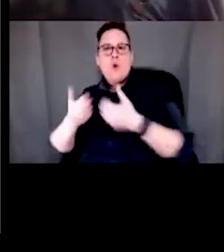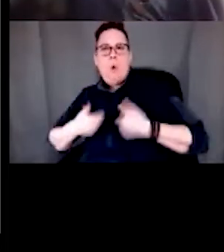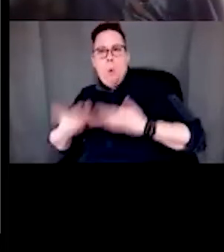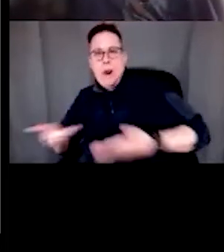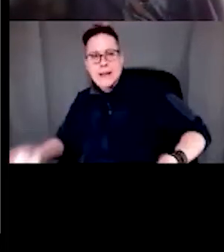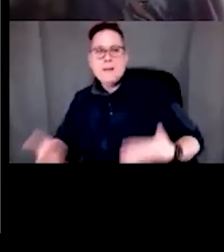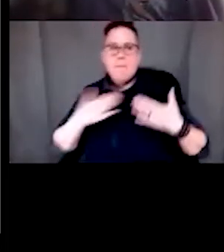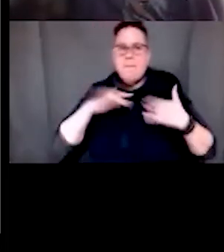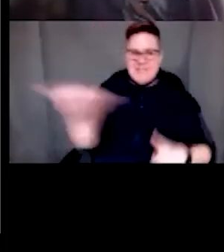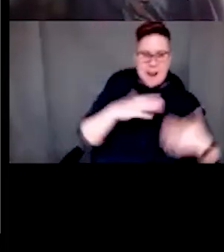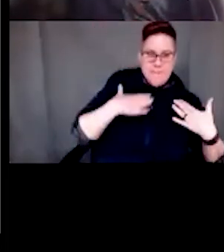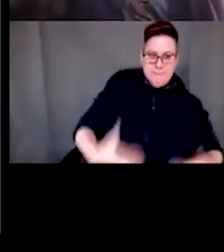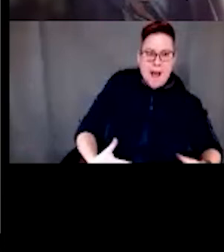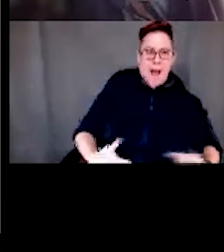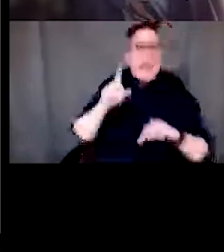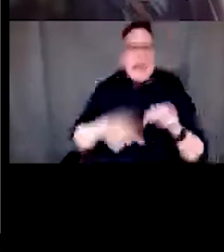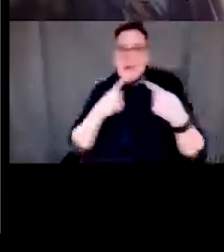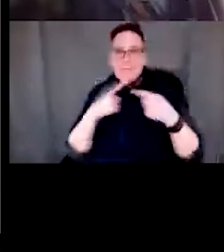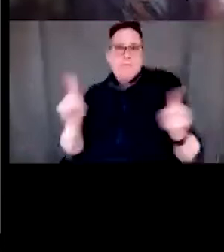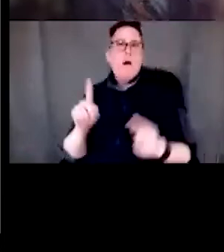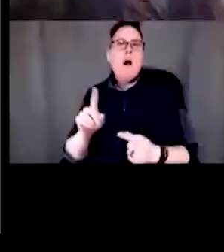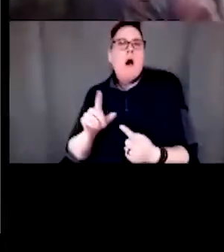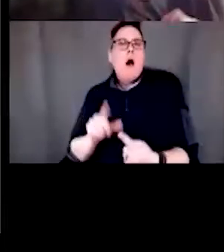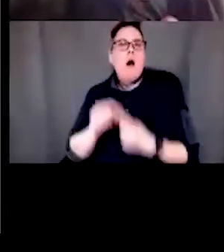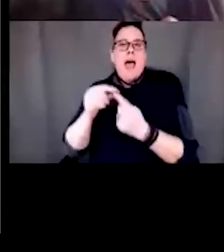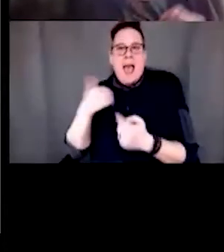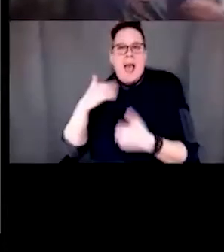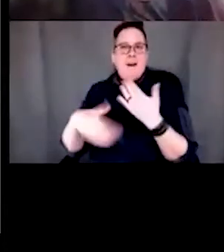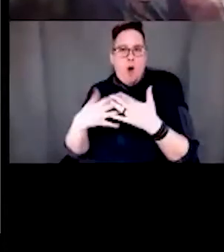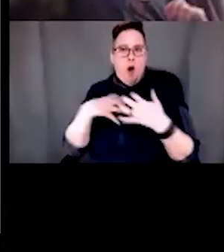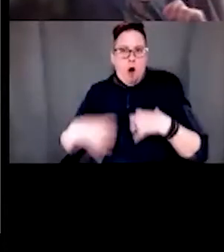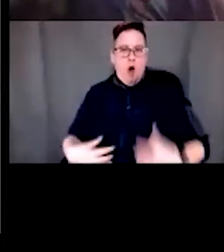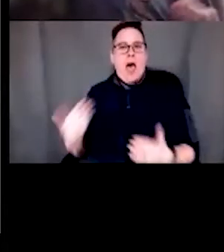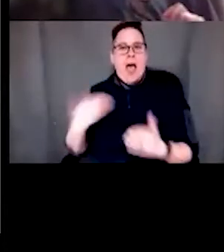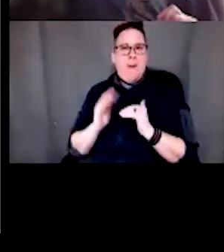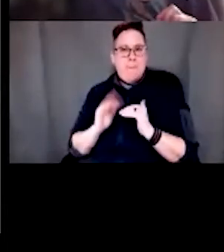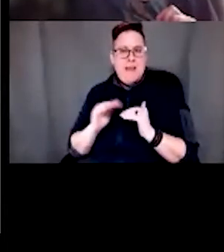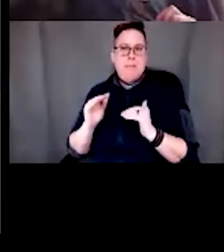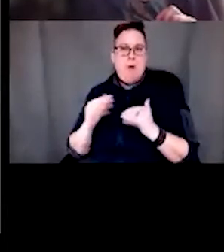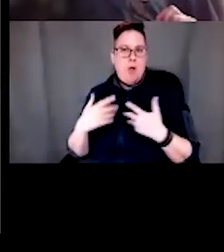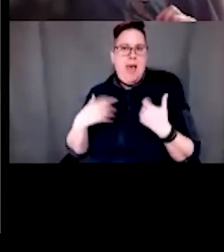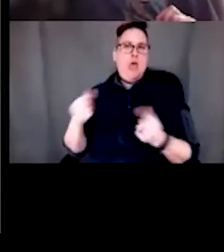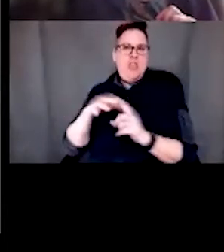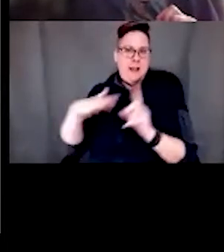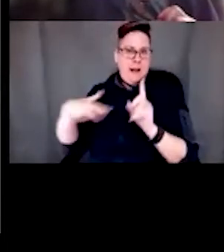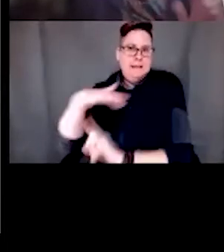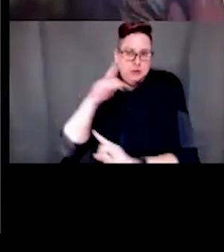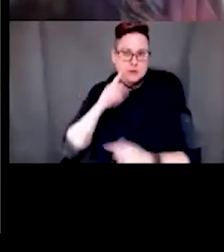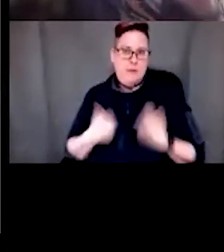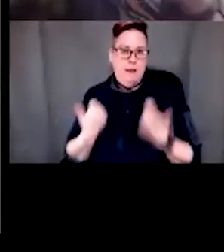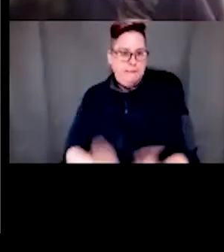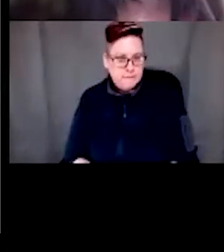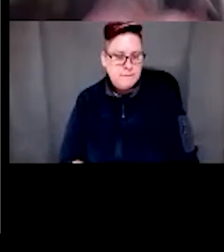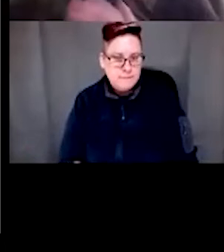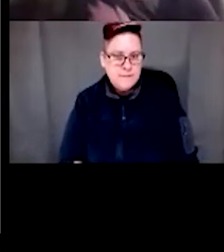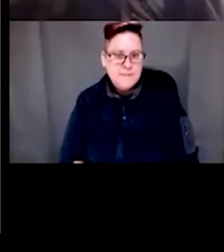be vigorous and efficient unless its elements are assured minimal conditions for healthy life and activity. And